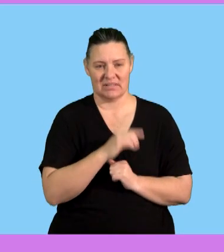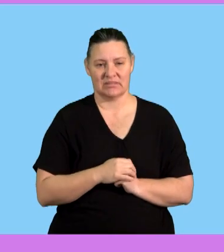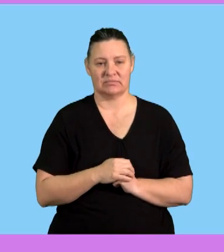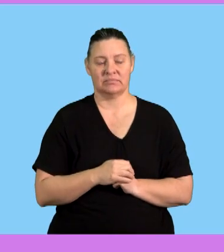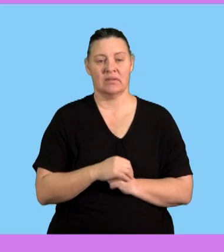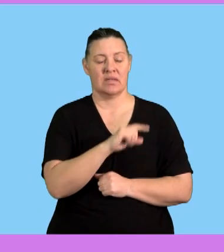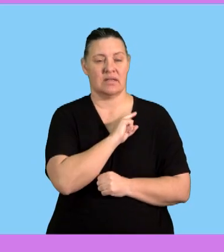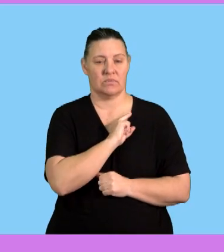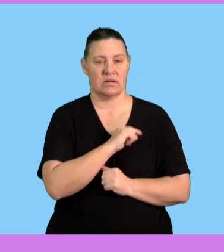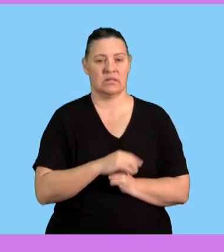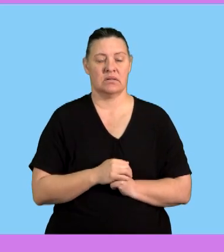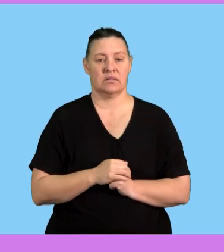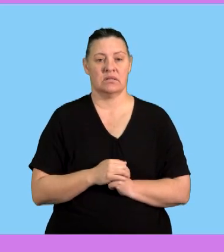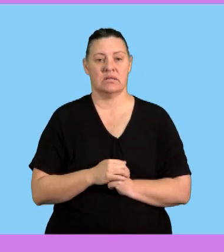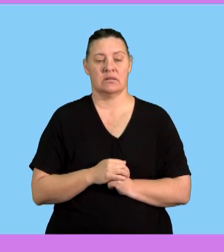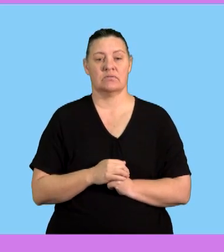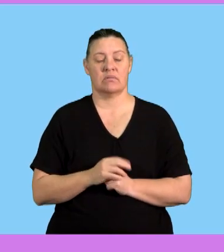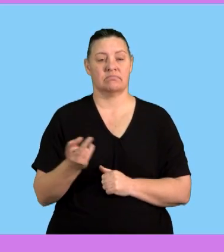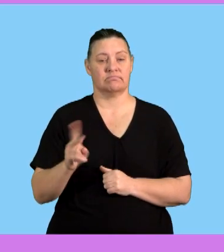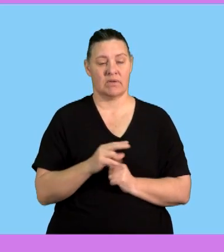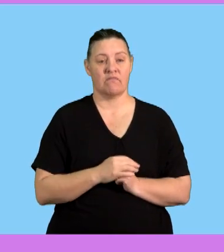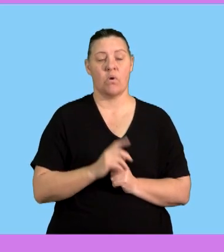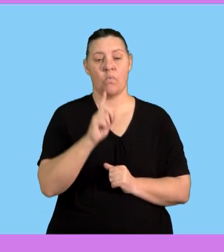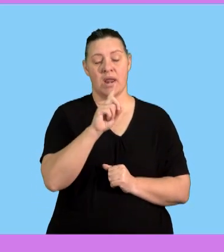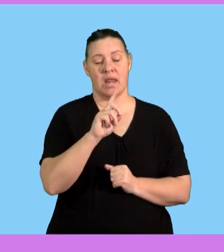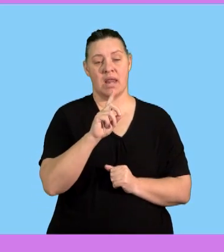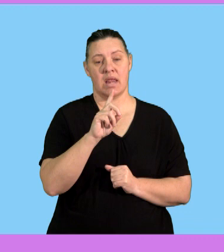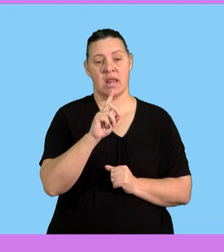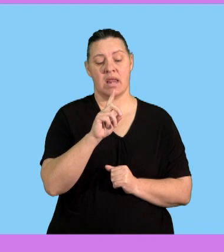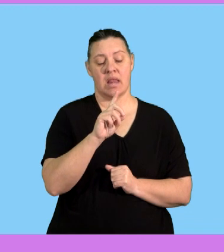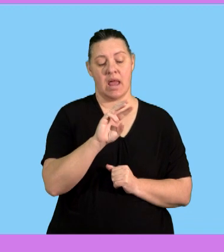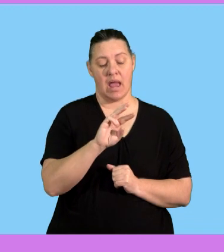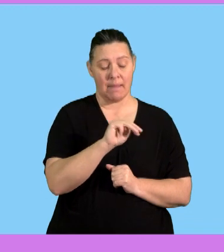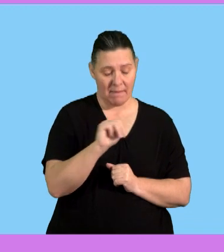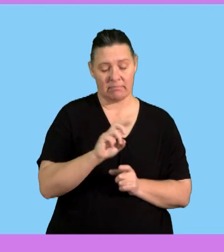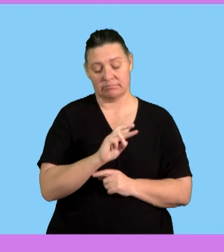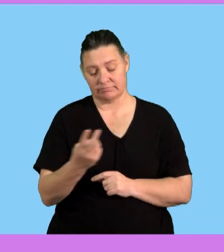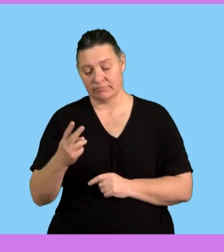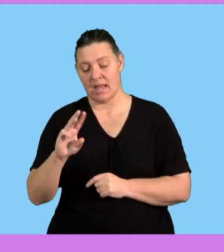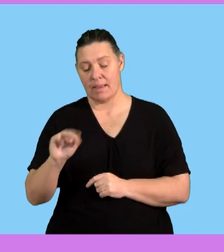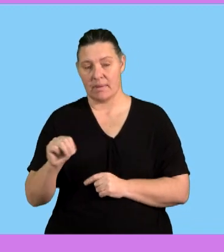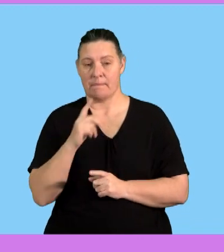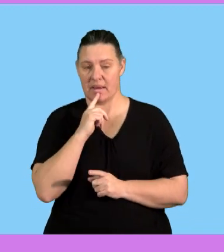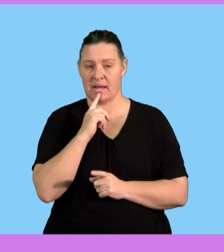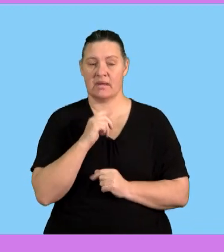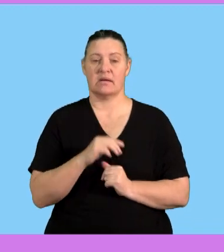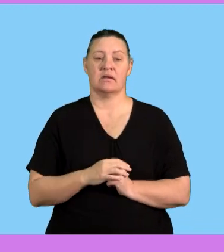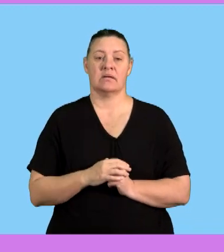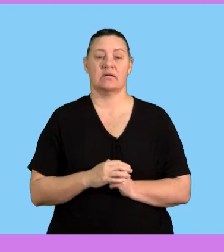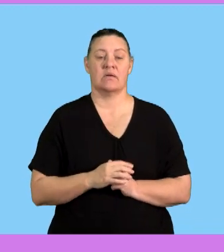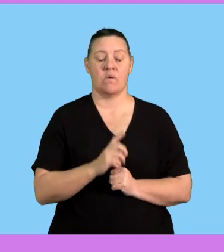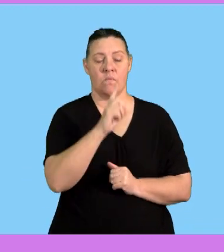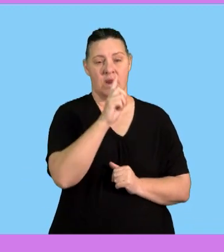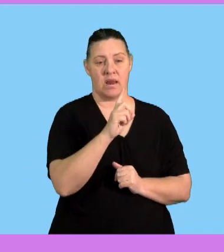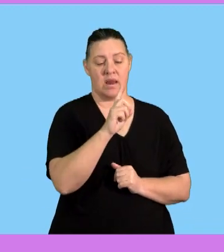therefore, in order for us to convert from millimeters to meters, I'll use the conversion factor of 1,000. So therefore, I'll take